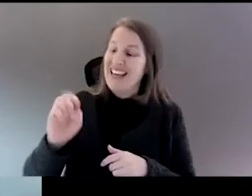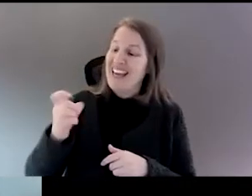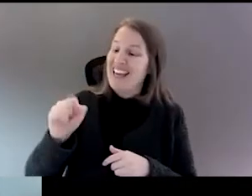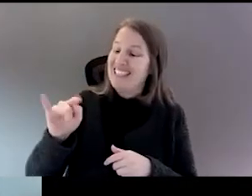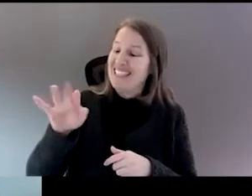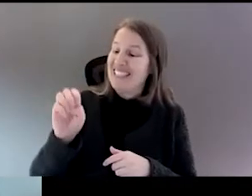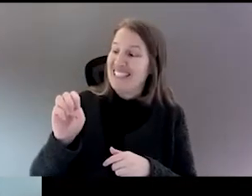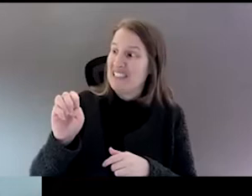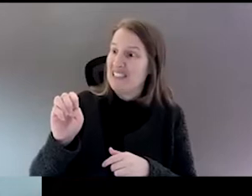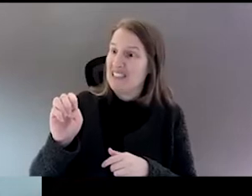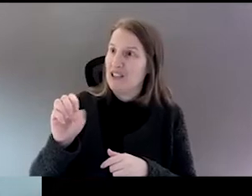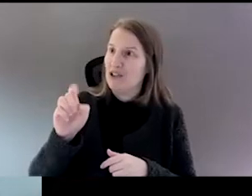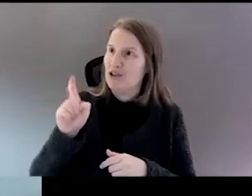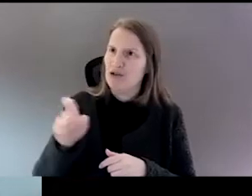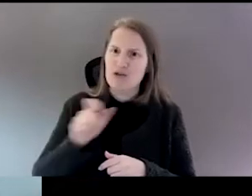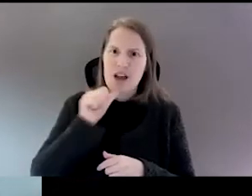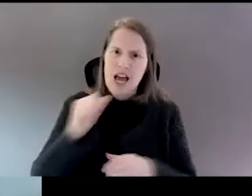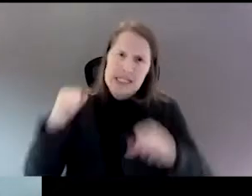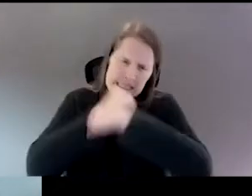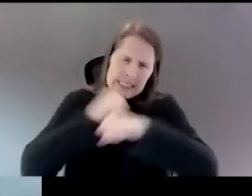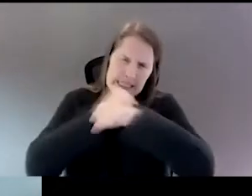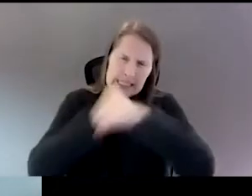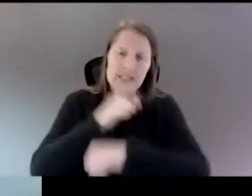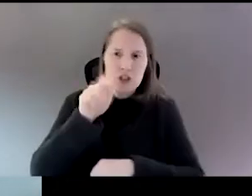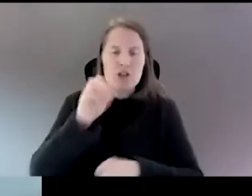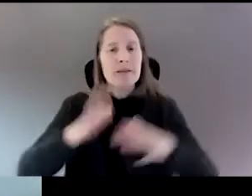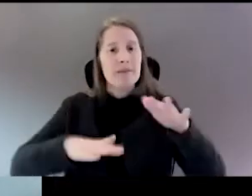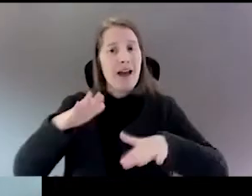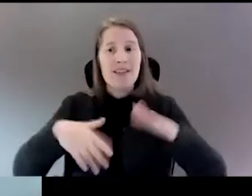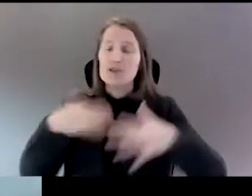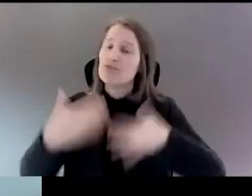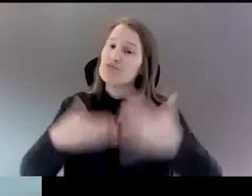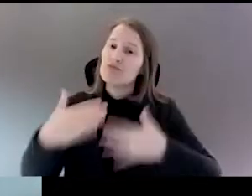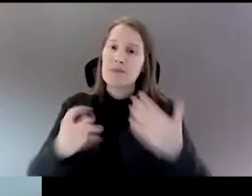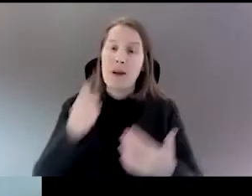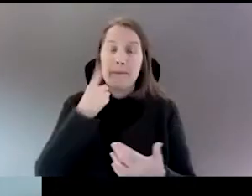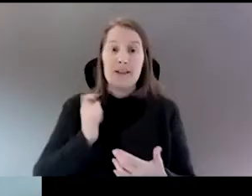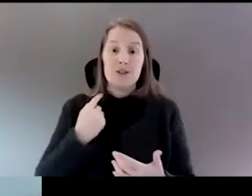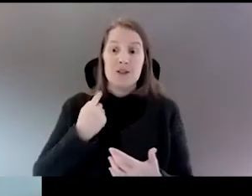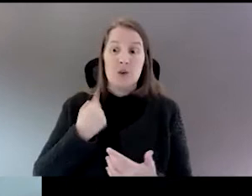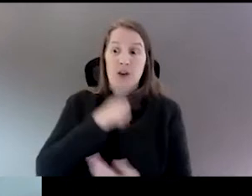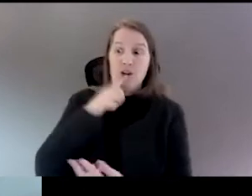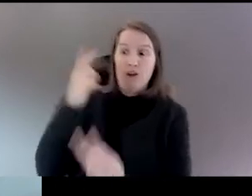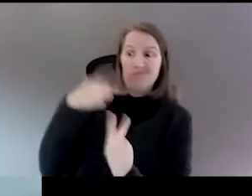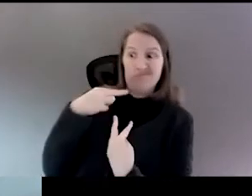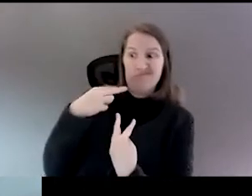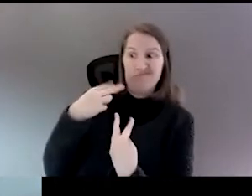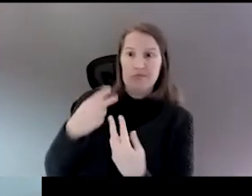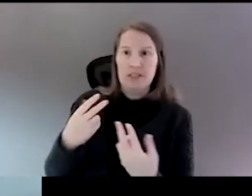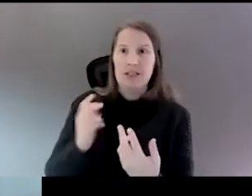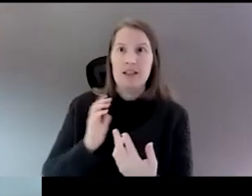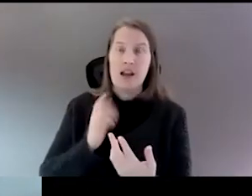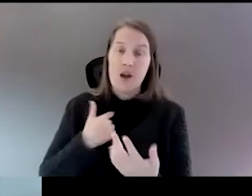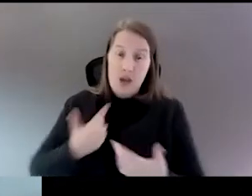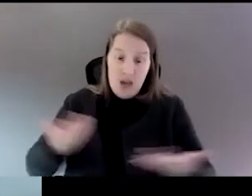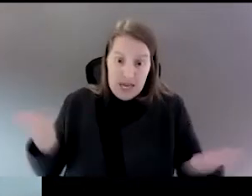balanced, but because we are so devalued, our existence just resonates so much and contrite with